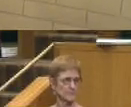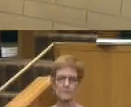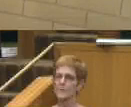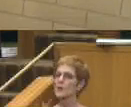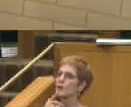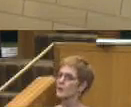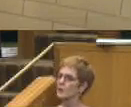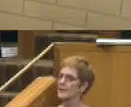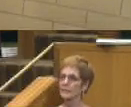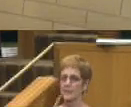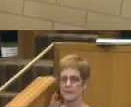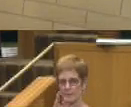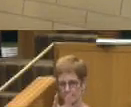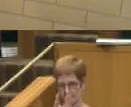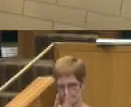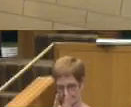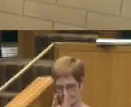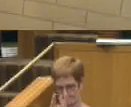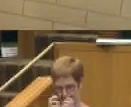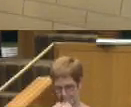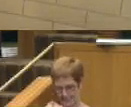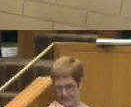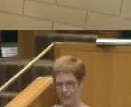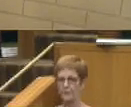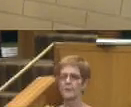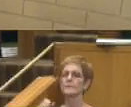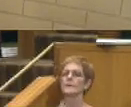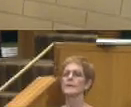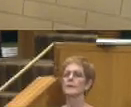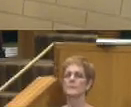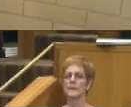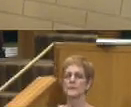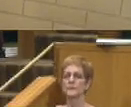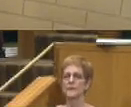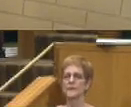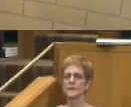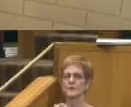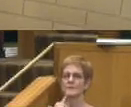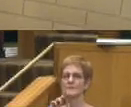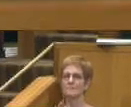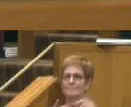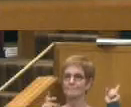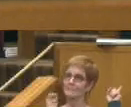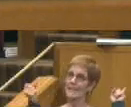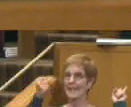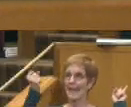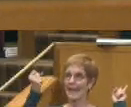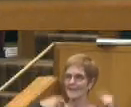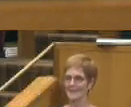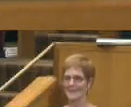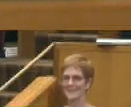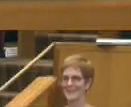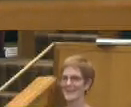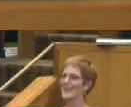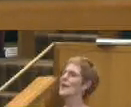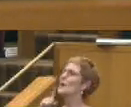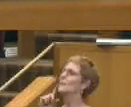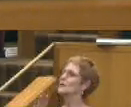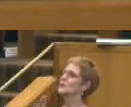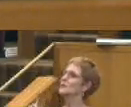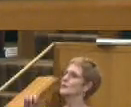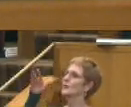respectfully agree to disagree. God, thank you for this opportunity, and I want to thank you for listening. And I